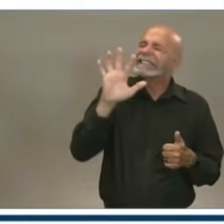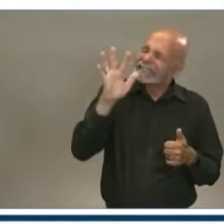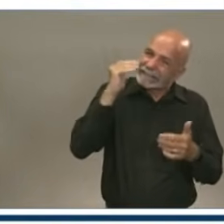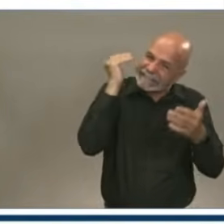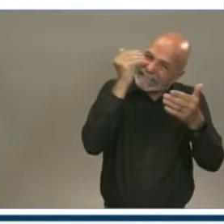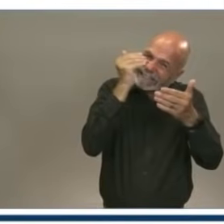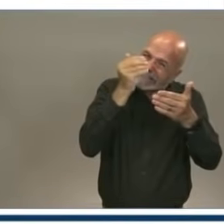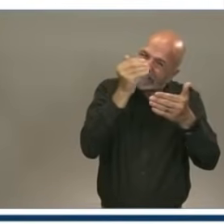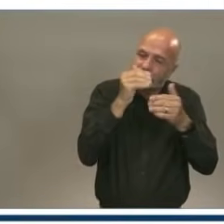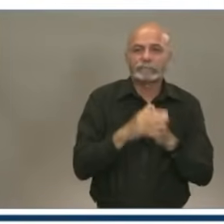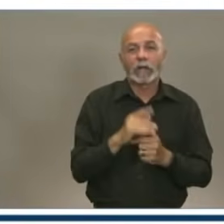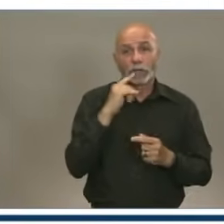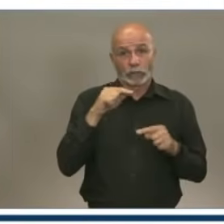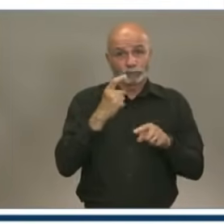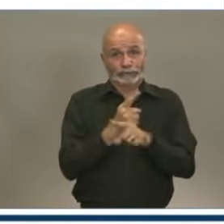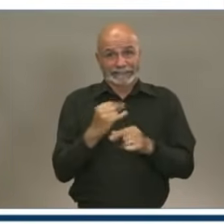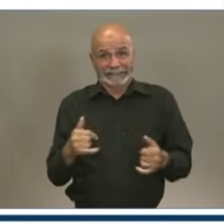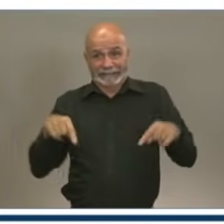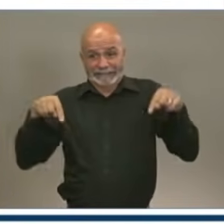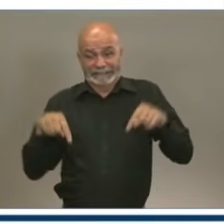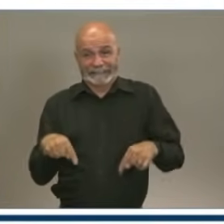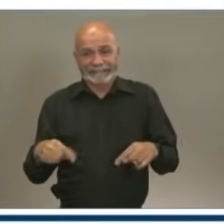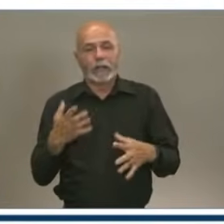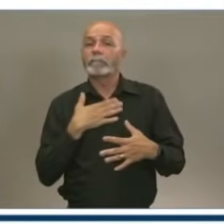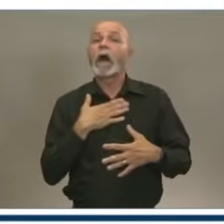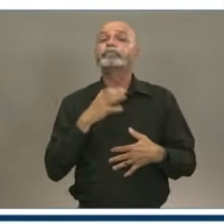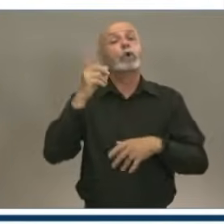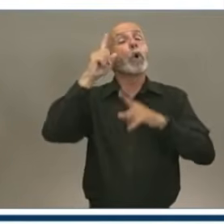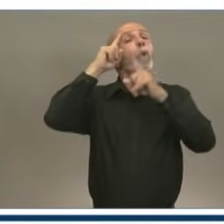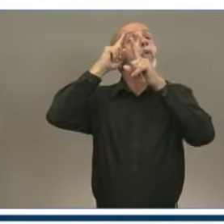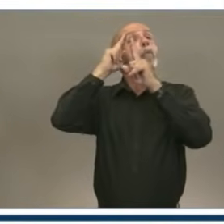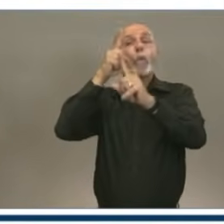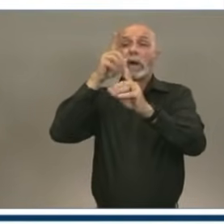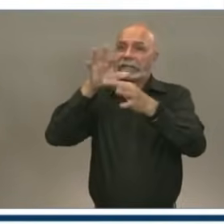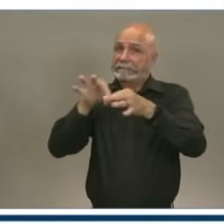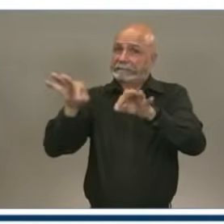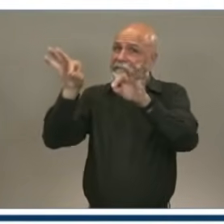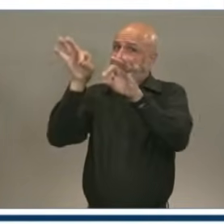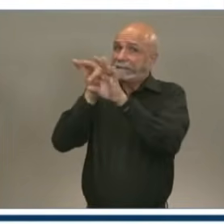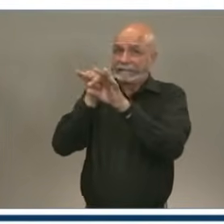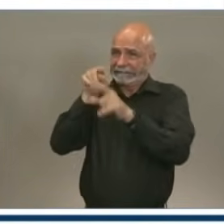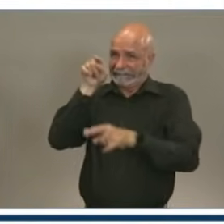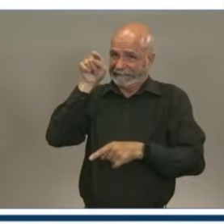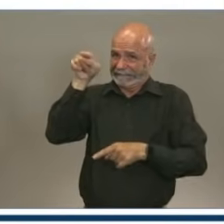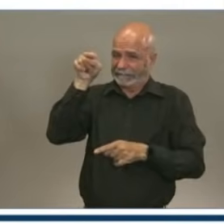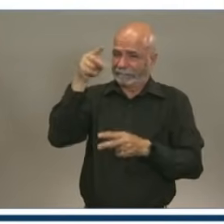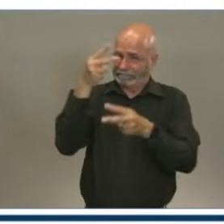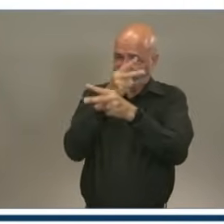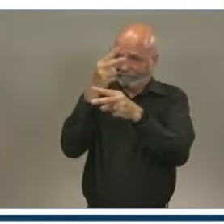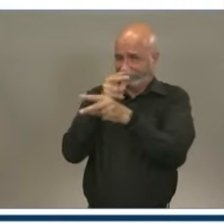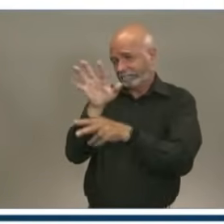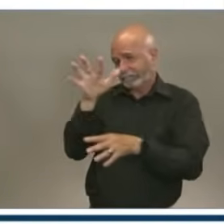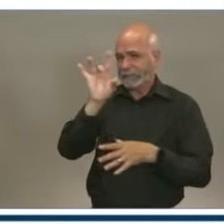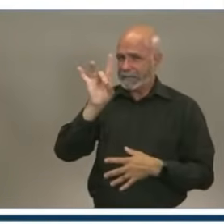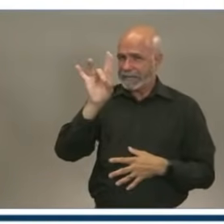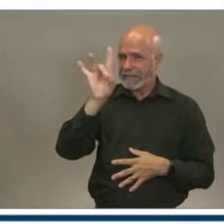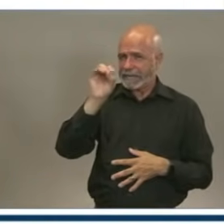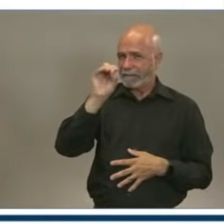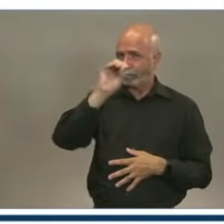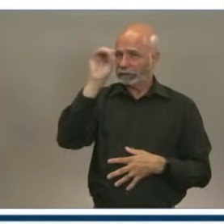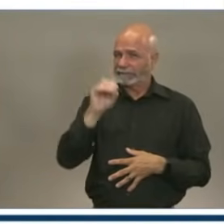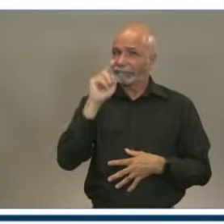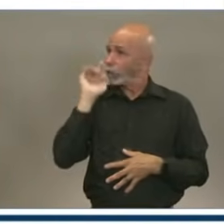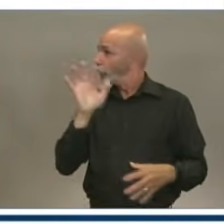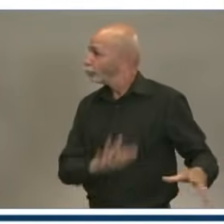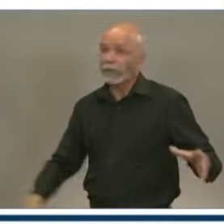in Nova Scotia than other provinces. And I believe we can get to 80% as a minimum of all Nova Scotians getting their 2